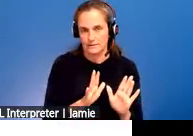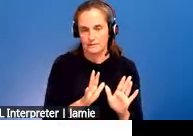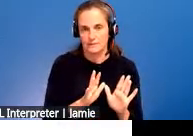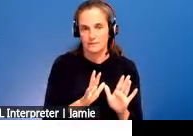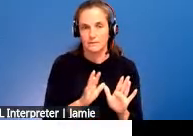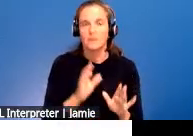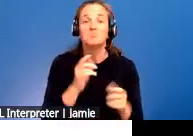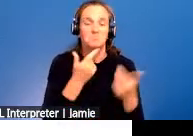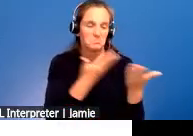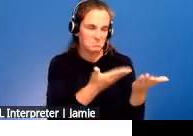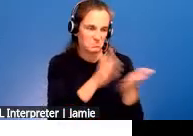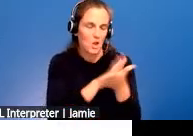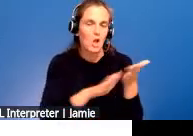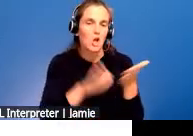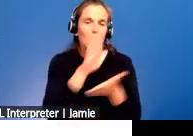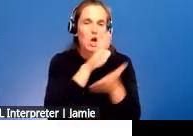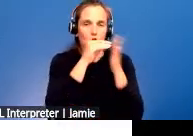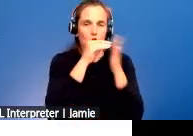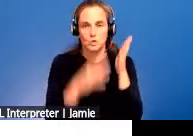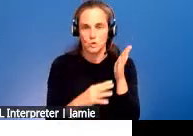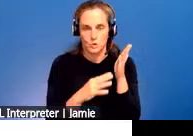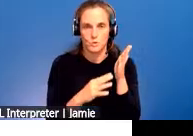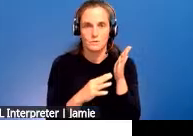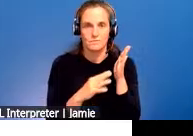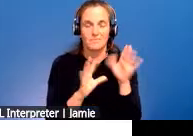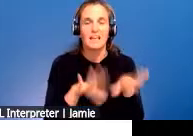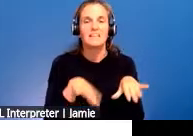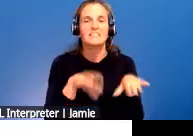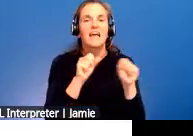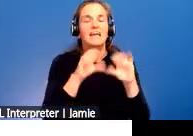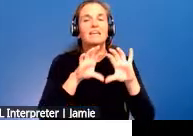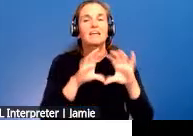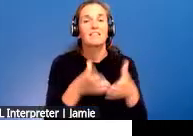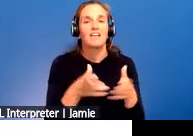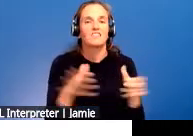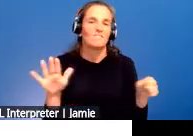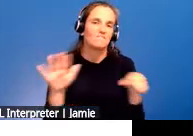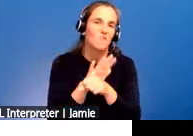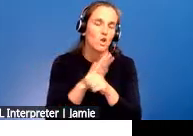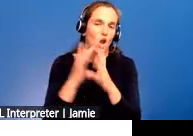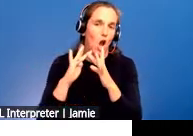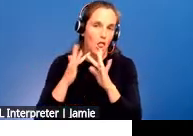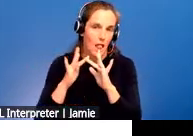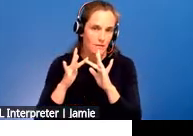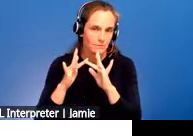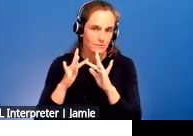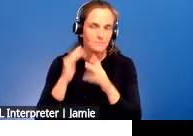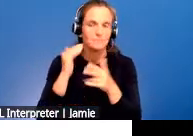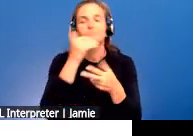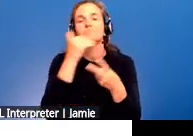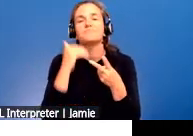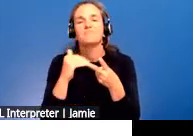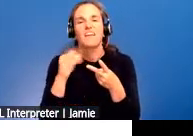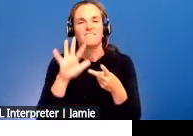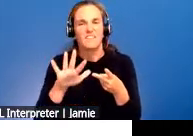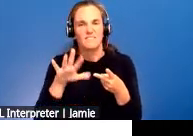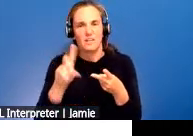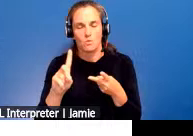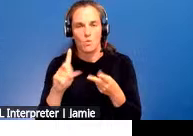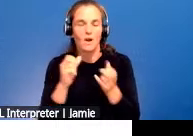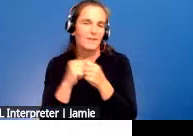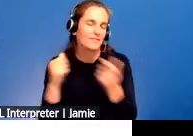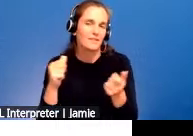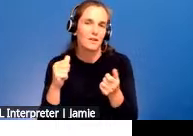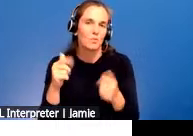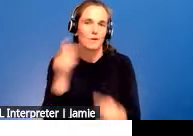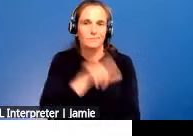college students who were taking their classes totally online, and 51 of them were taking hybrid classes that met like one day a week in